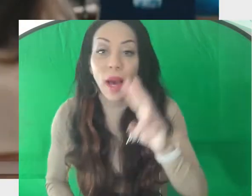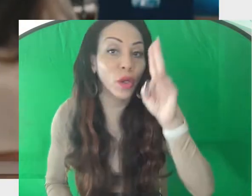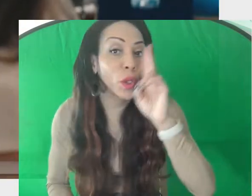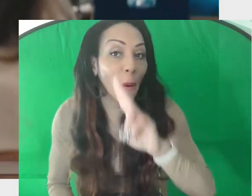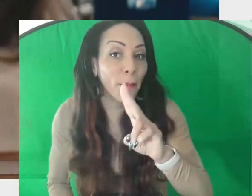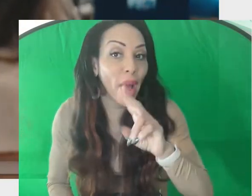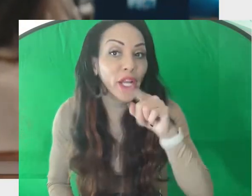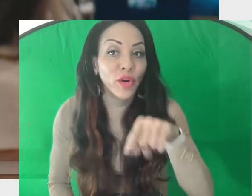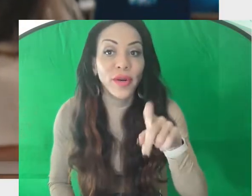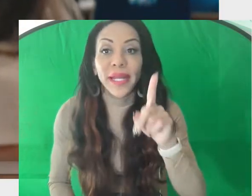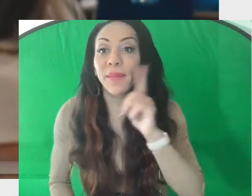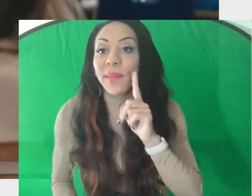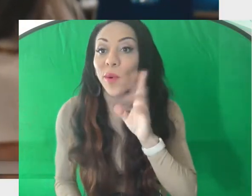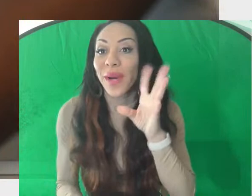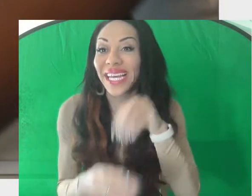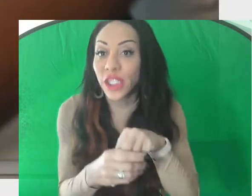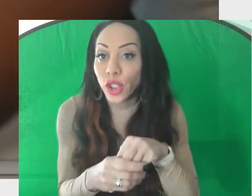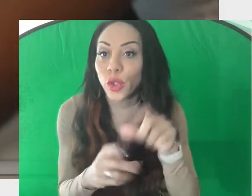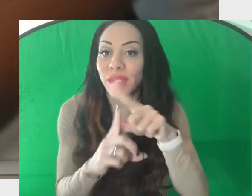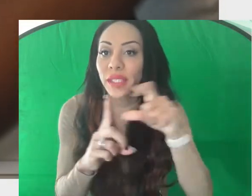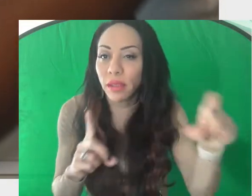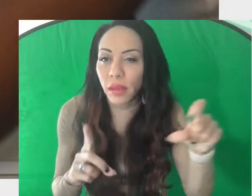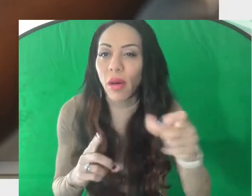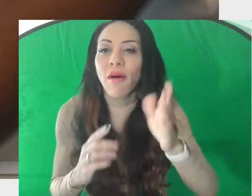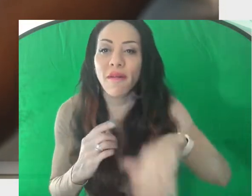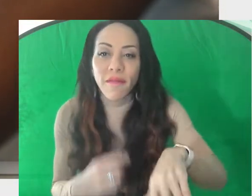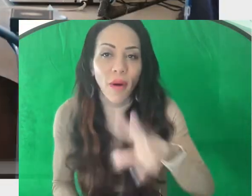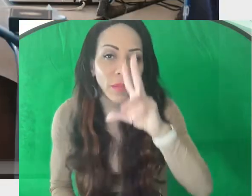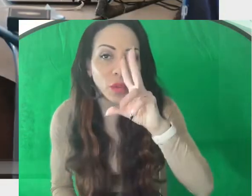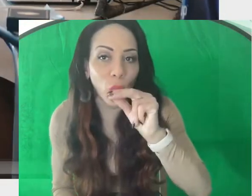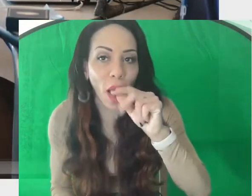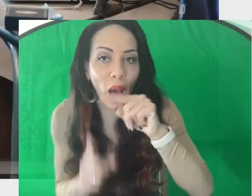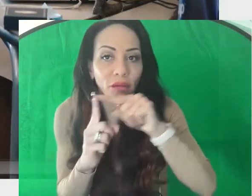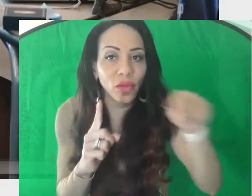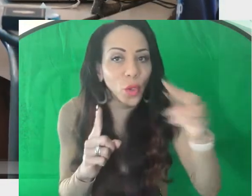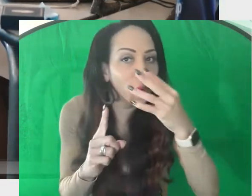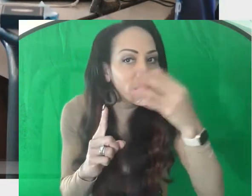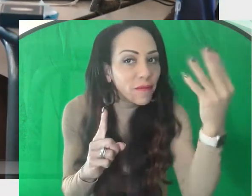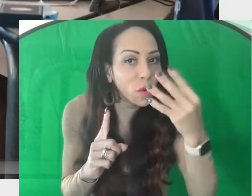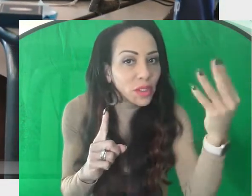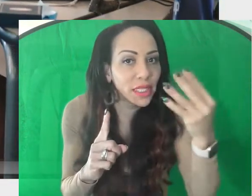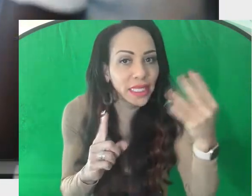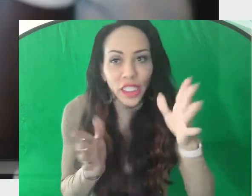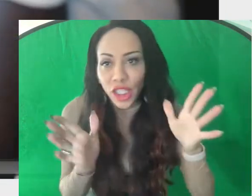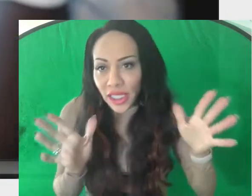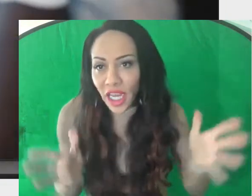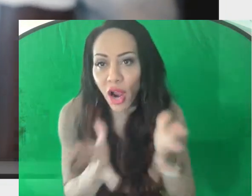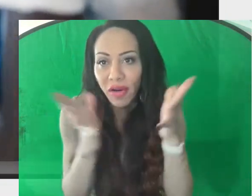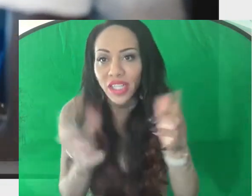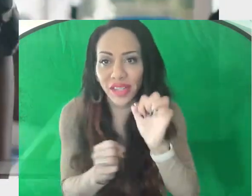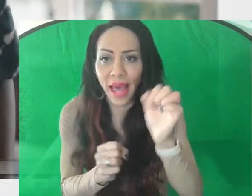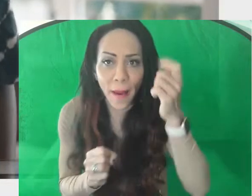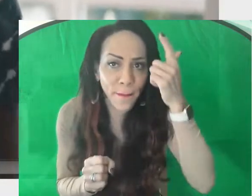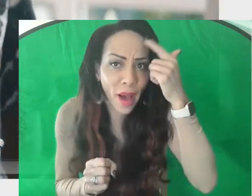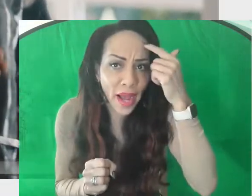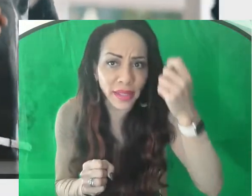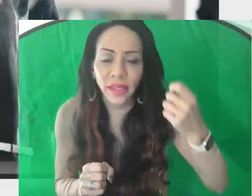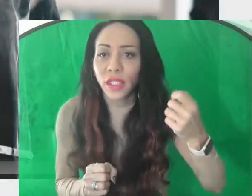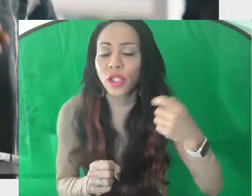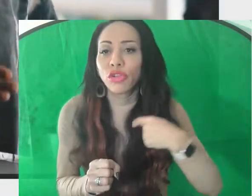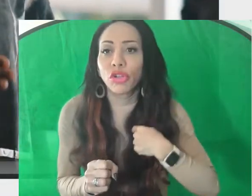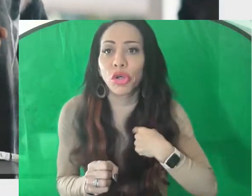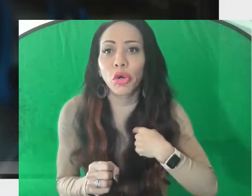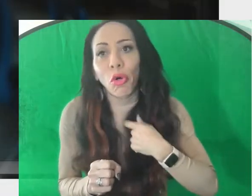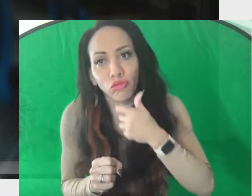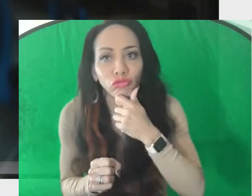digital, and we're looking at that at ages 12 to 14. So to really shift their mindset into thinking about taking computing as a